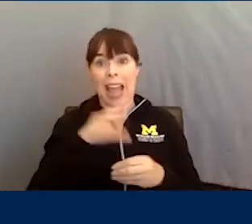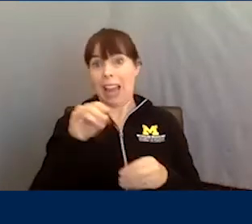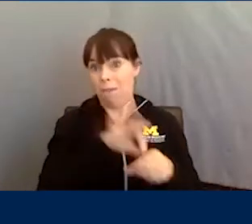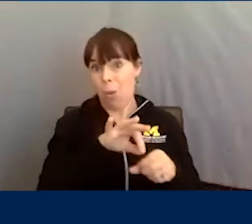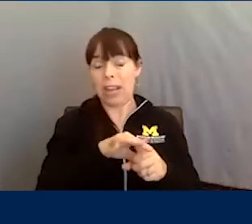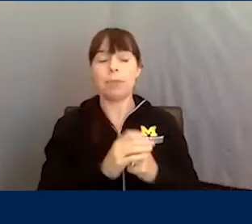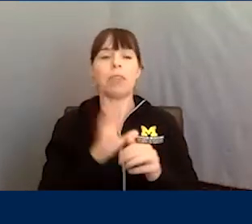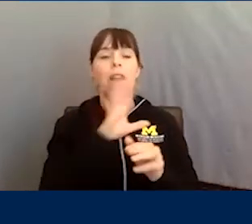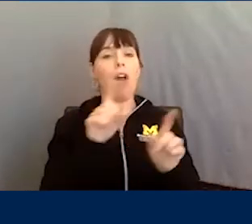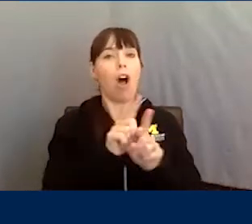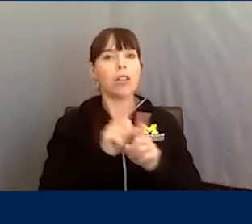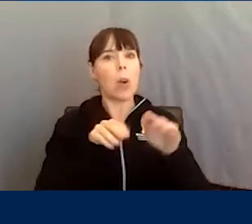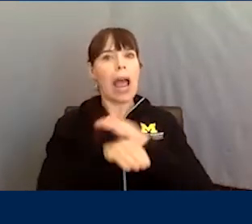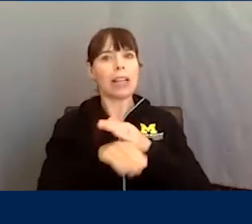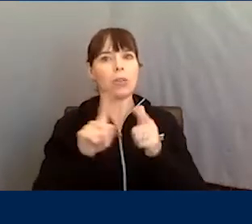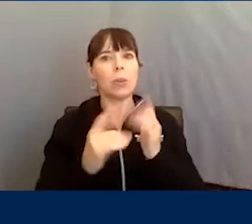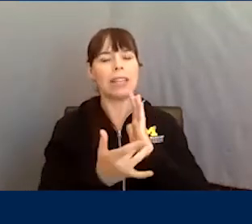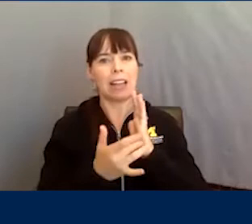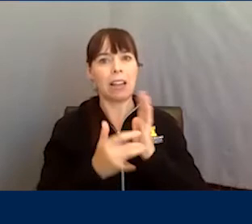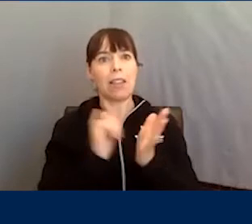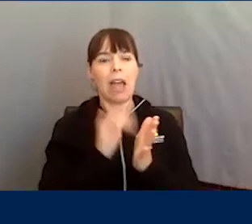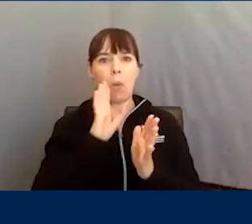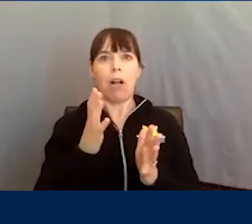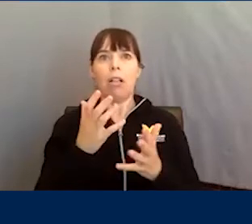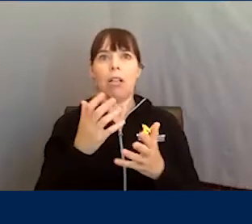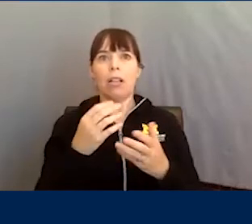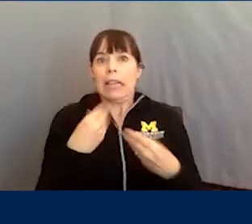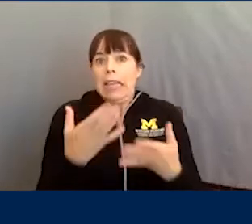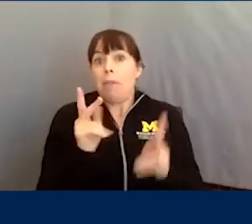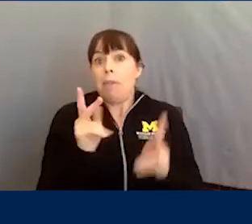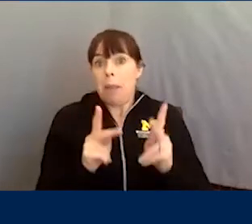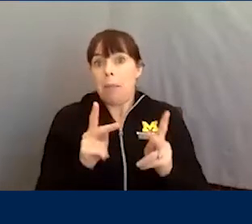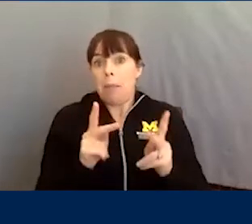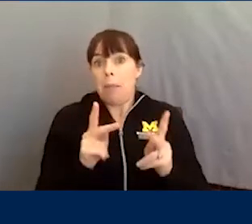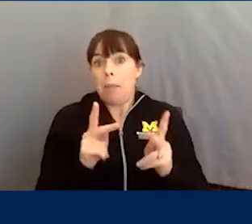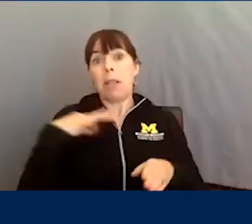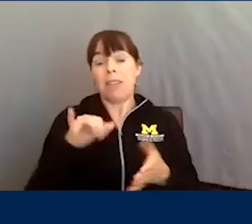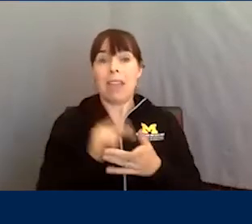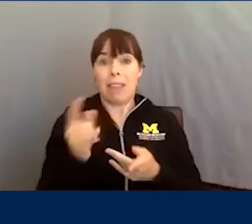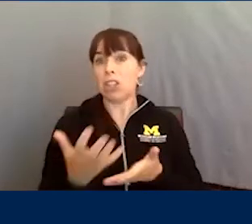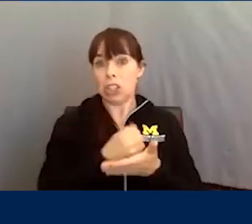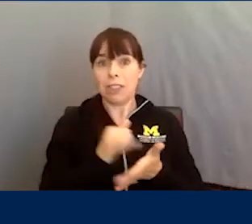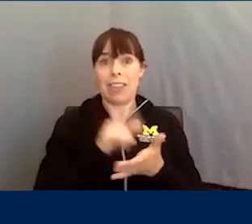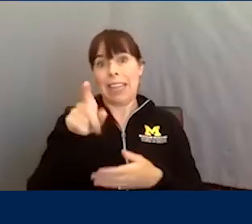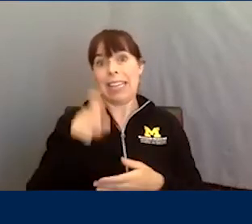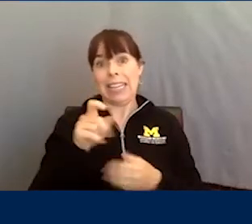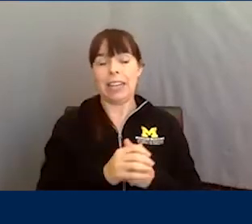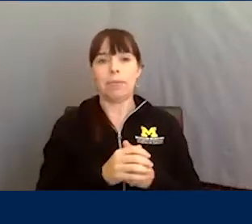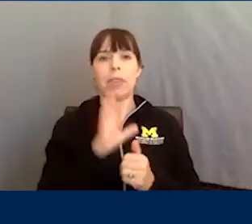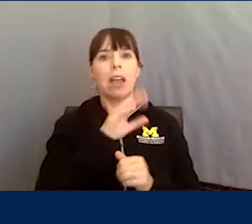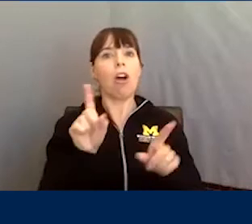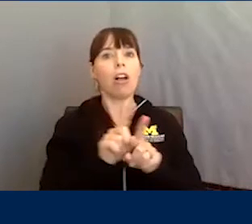and also access to technology that gets people public benefits that they deserve and are in need of. And then